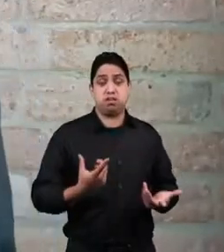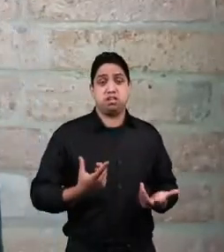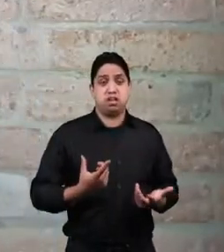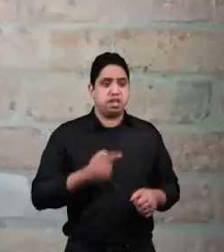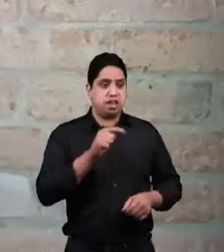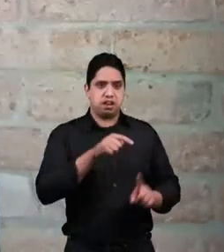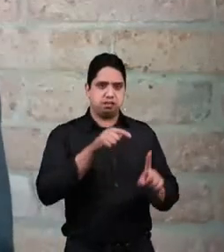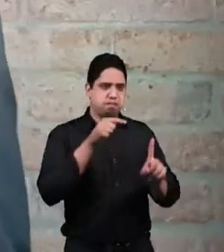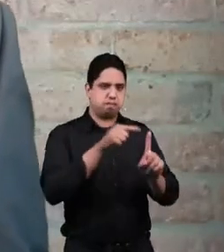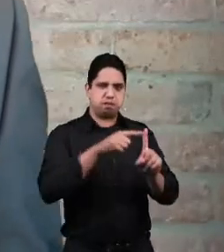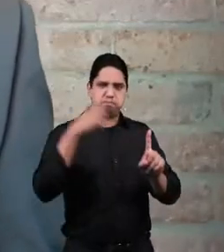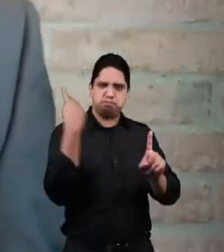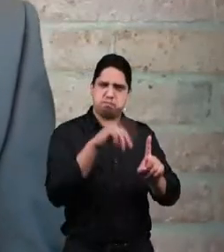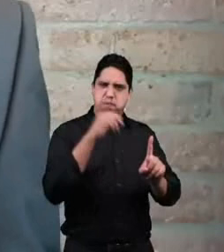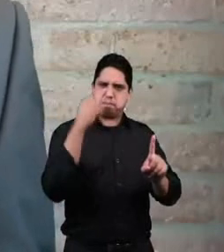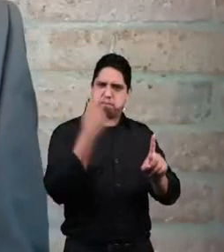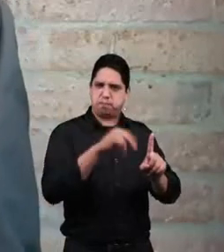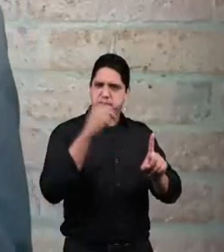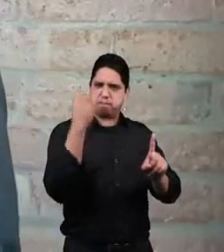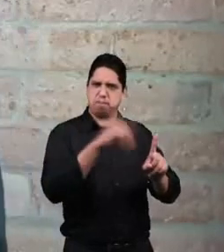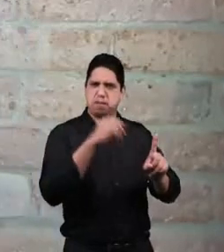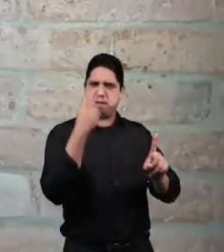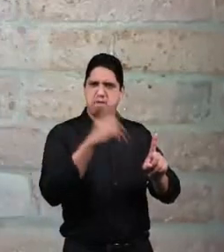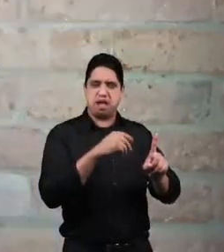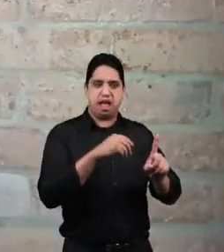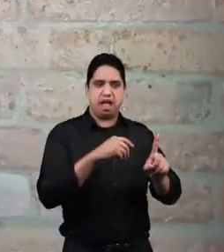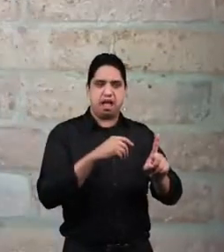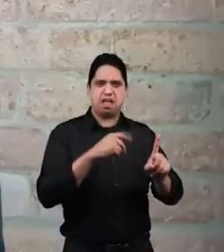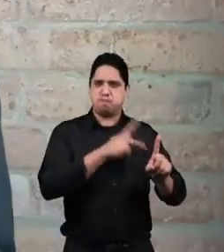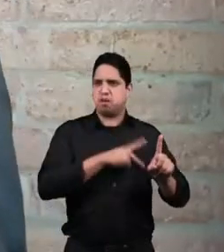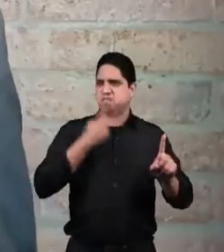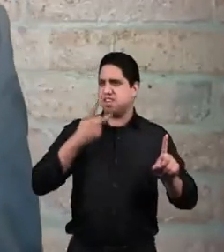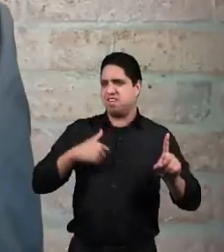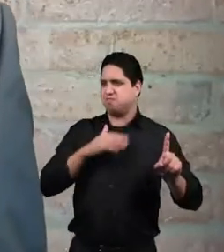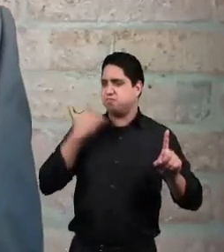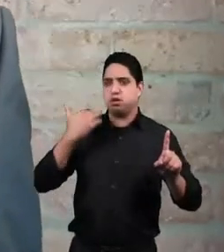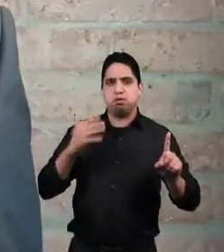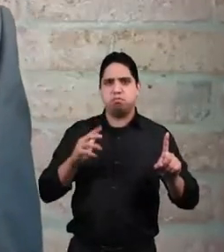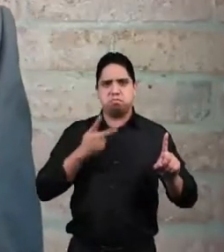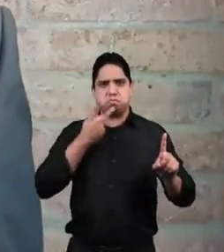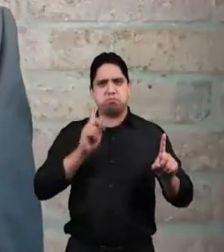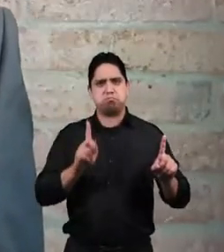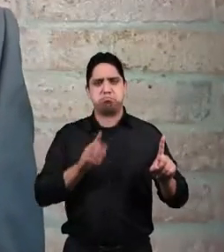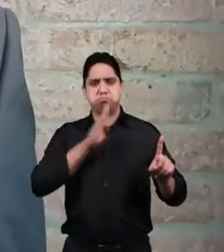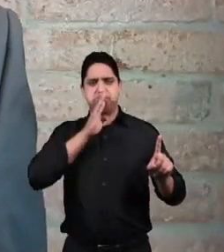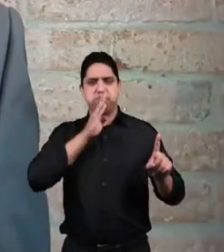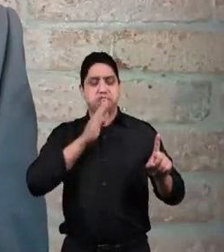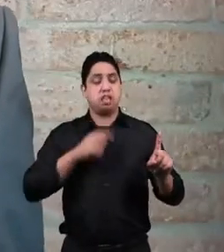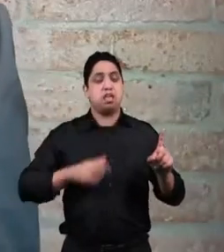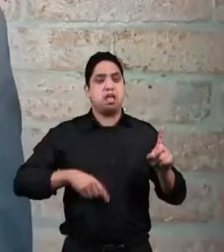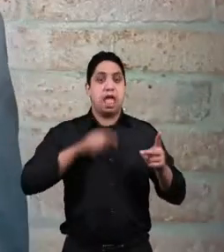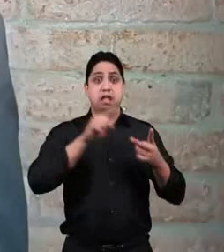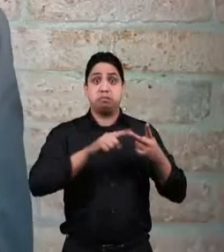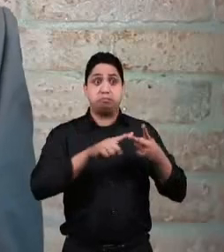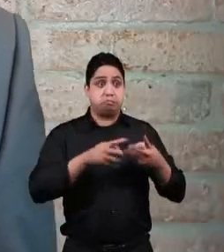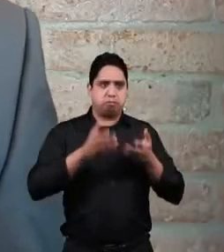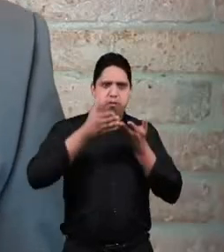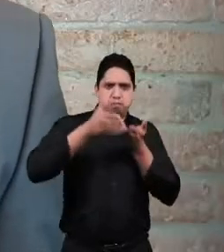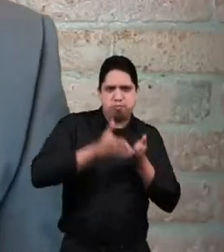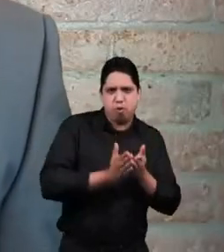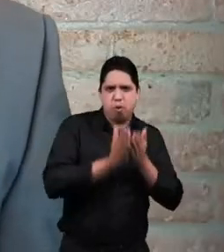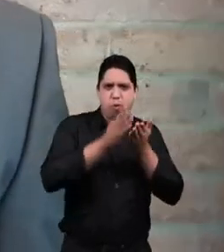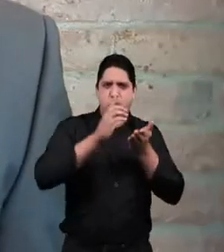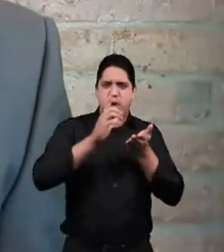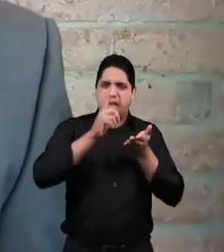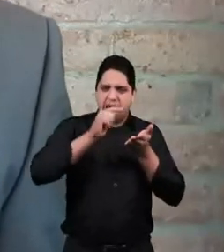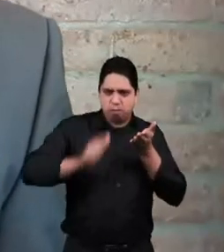had moments where he was whipped, and he had not written that it was the departure. His